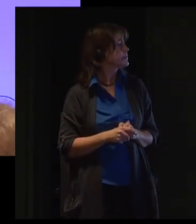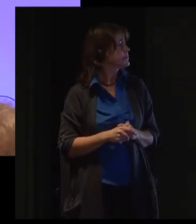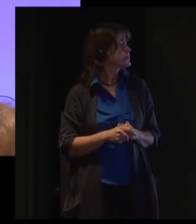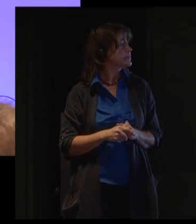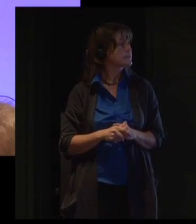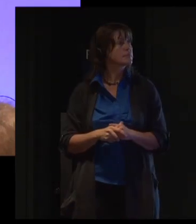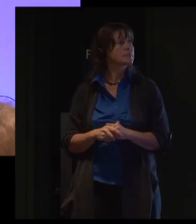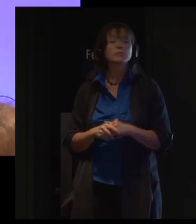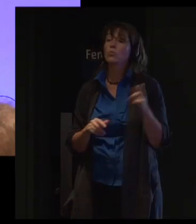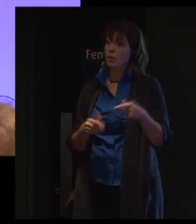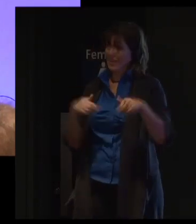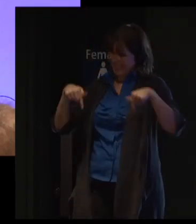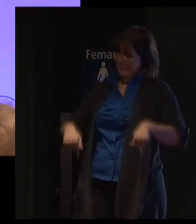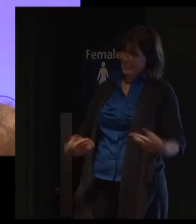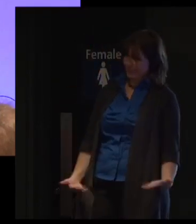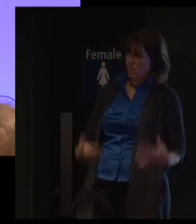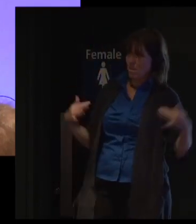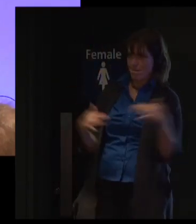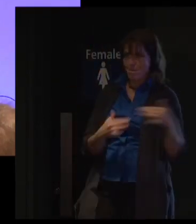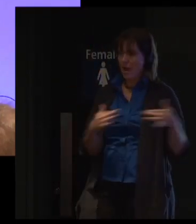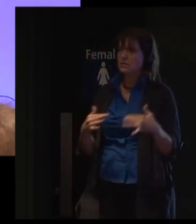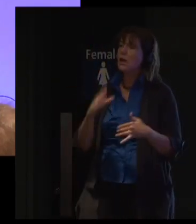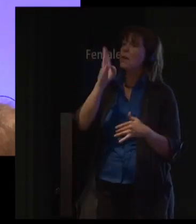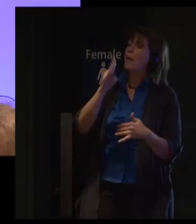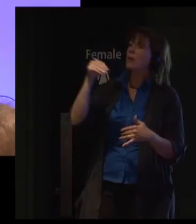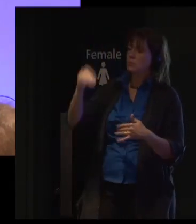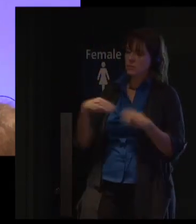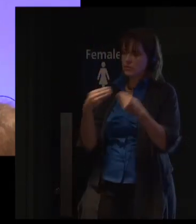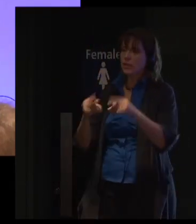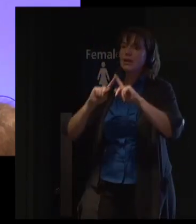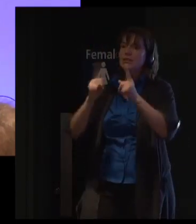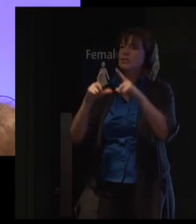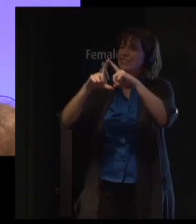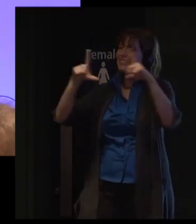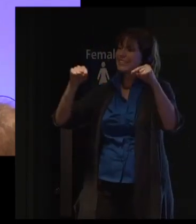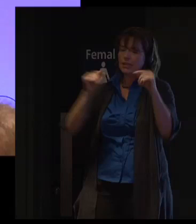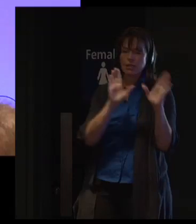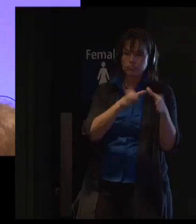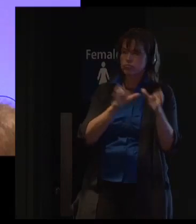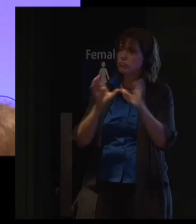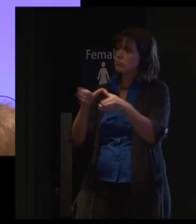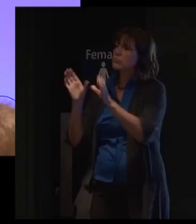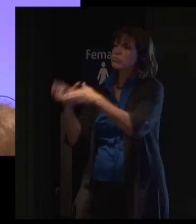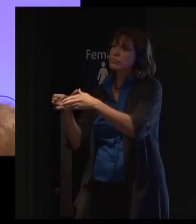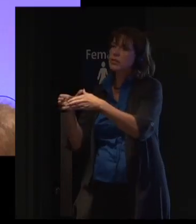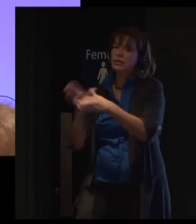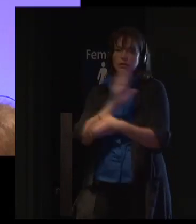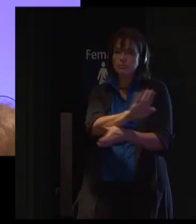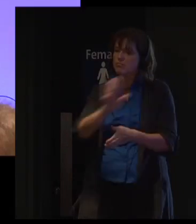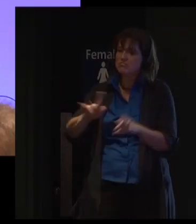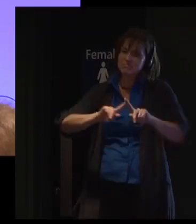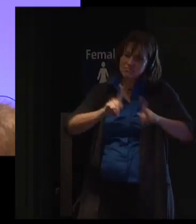For the home matches, FC Bayern Munich offers different ticket categories for the different kinds of